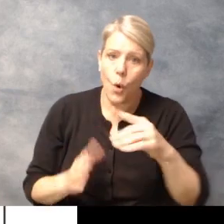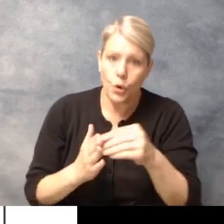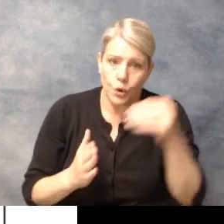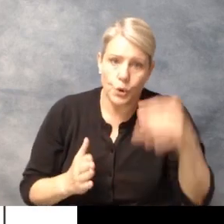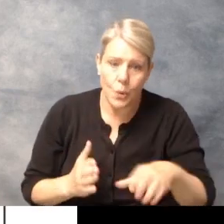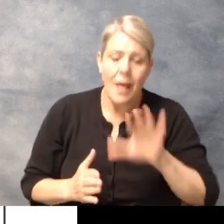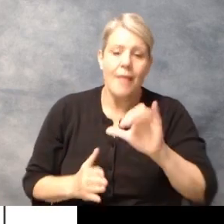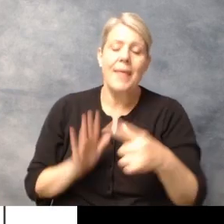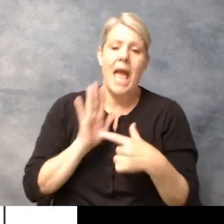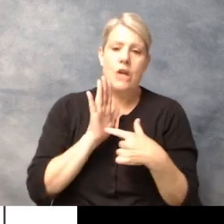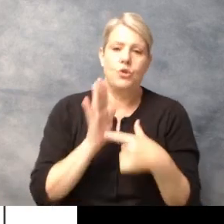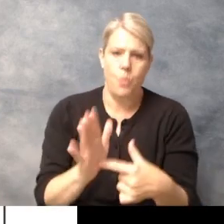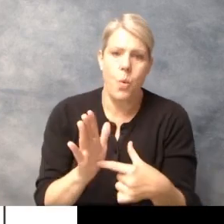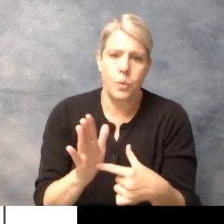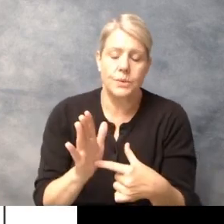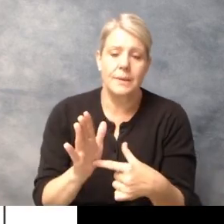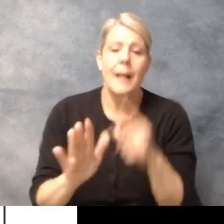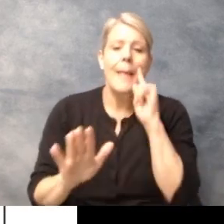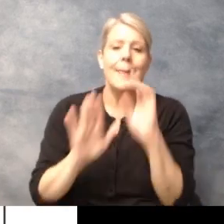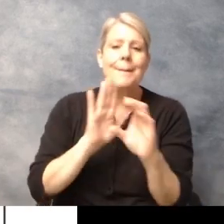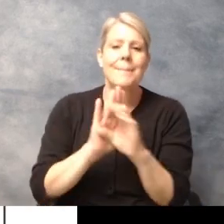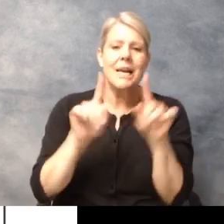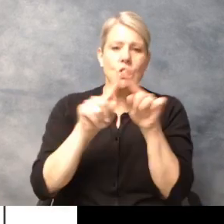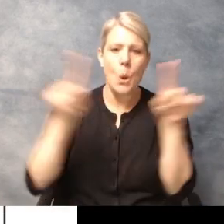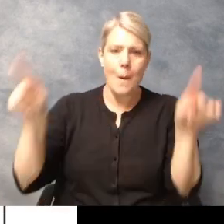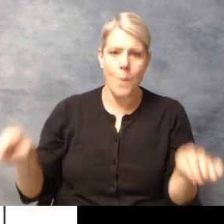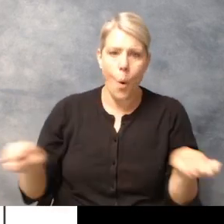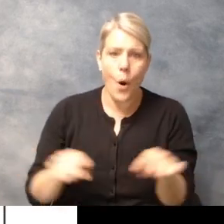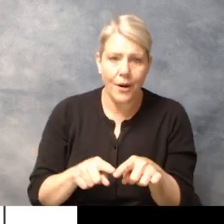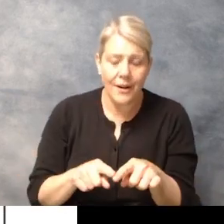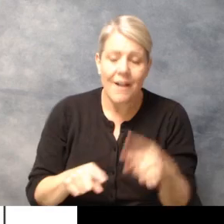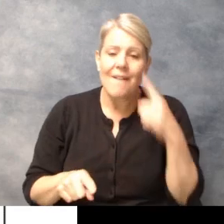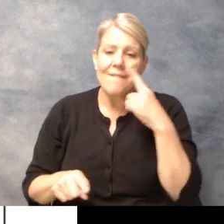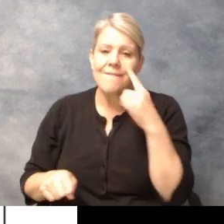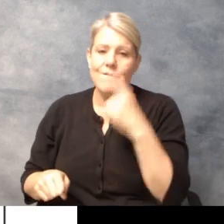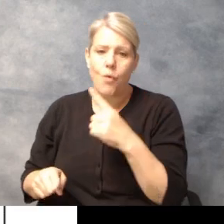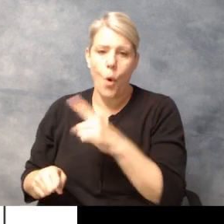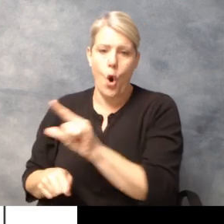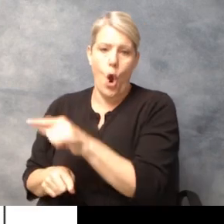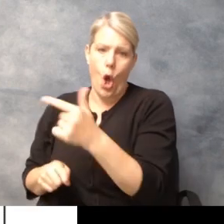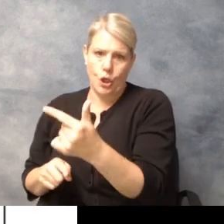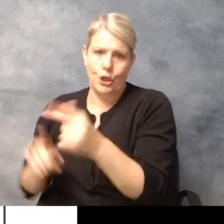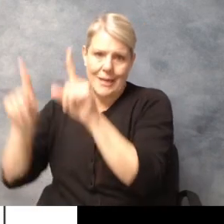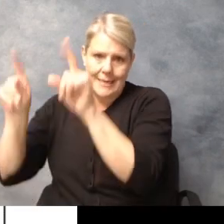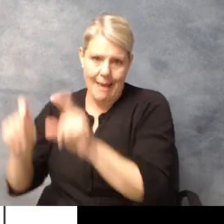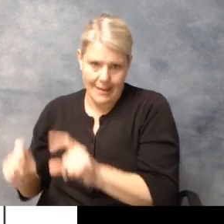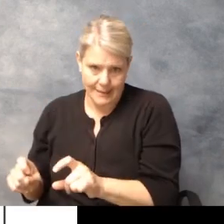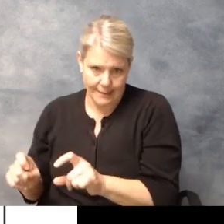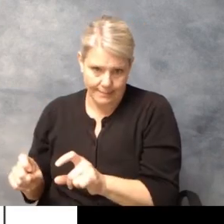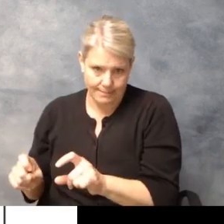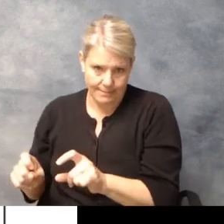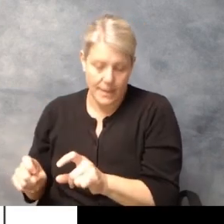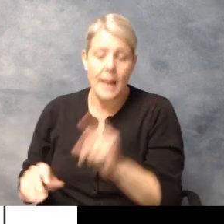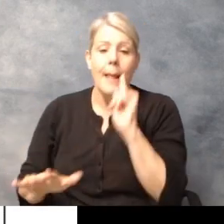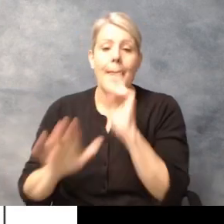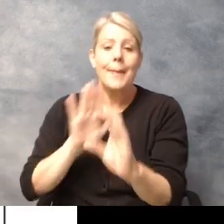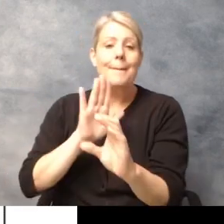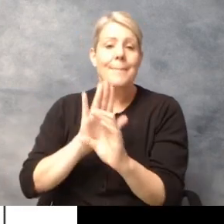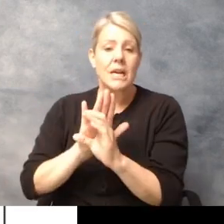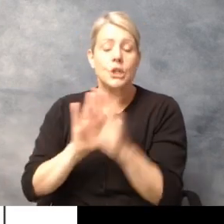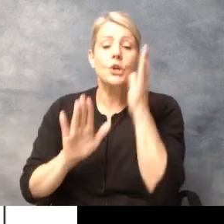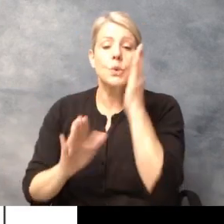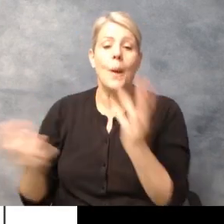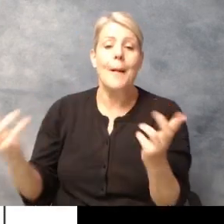This is an example of the picture board for the previous reading alternate assessment grade 3 passage. The pictures